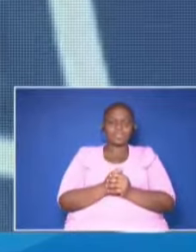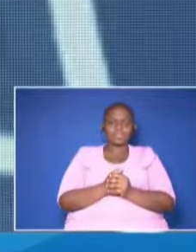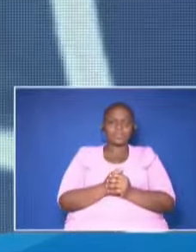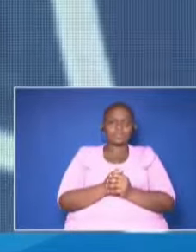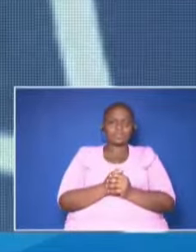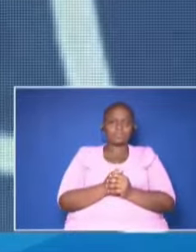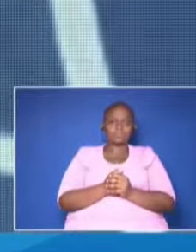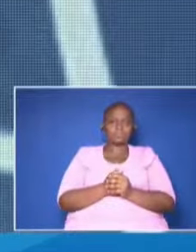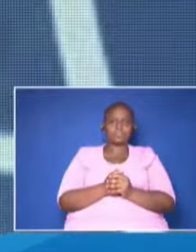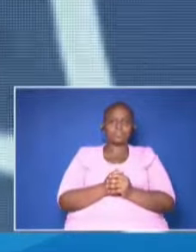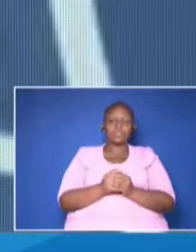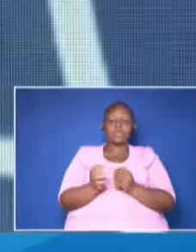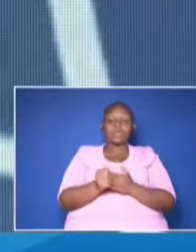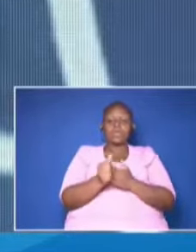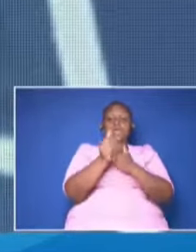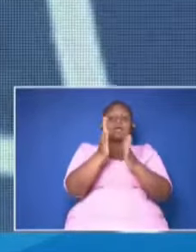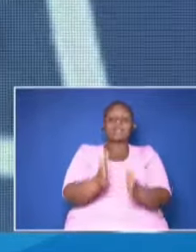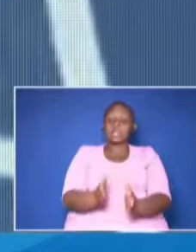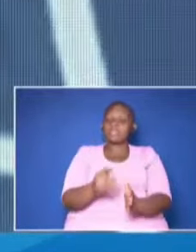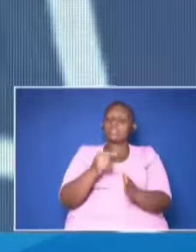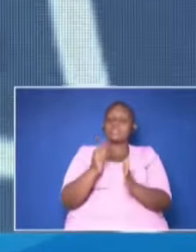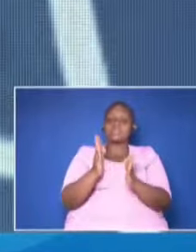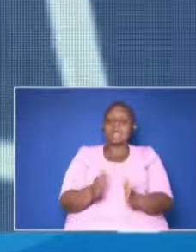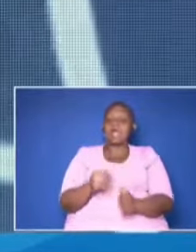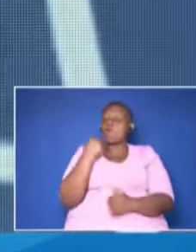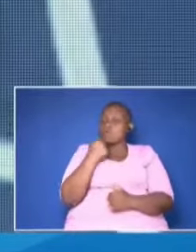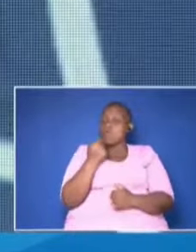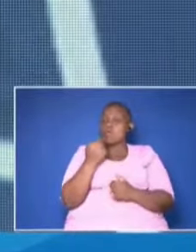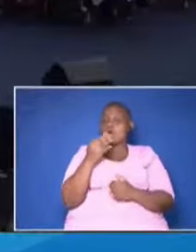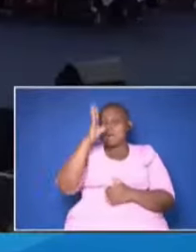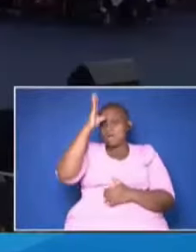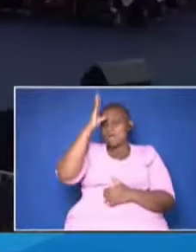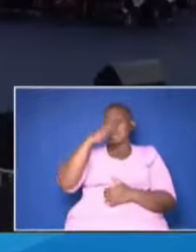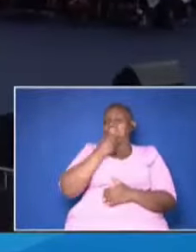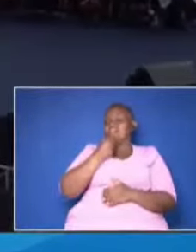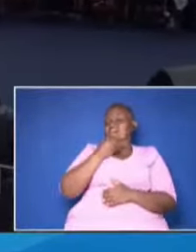today led by our fathers of Faith who are SE